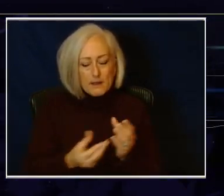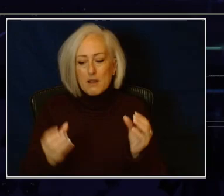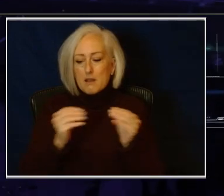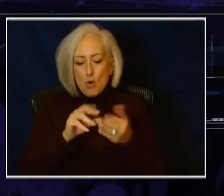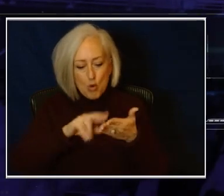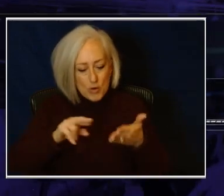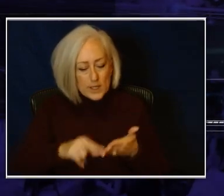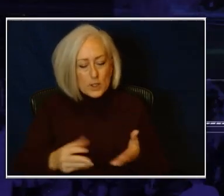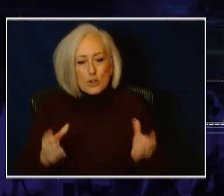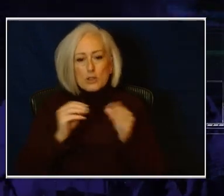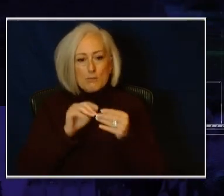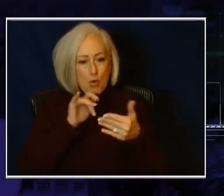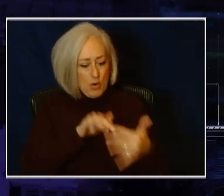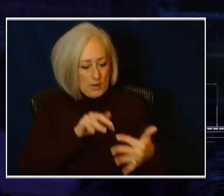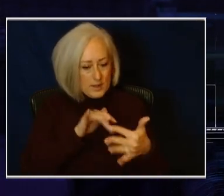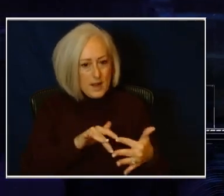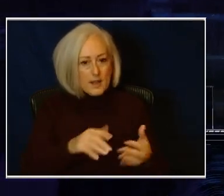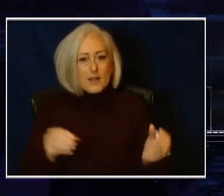expertise.